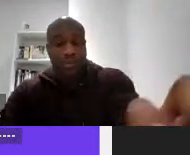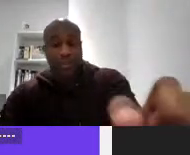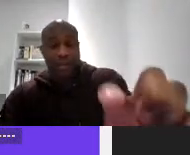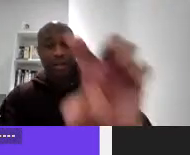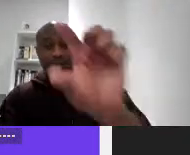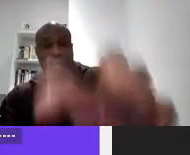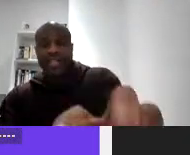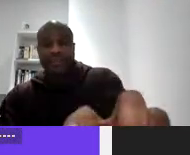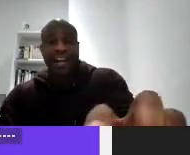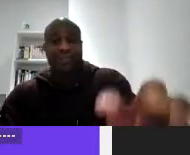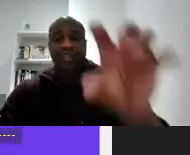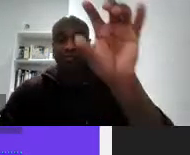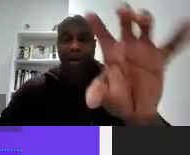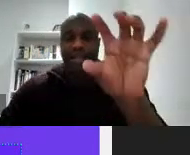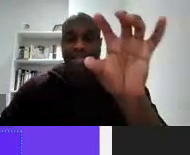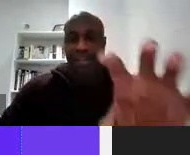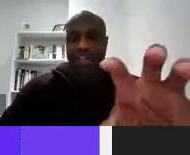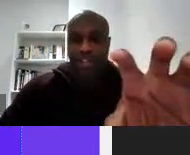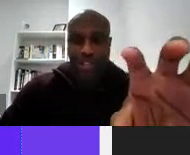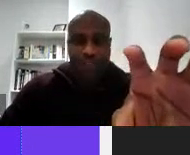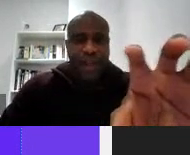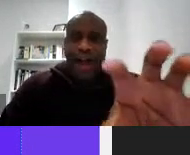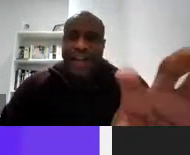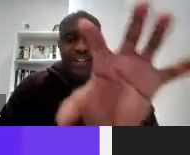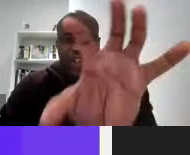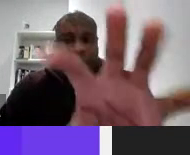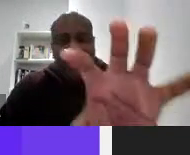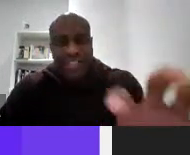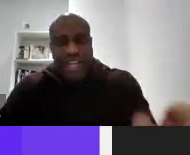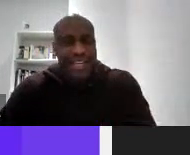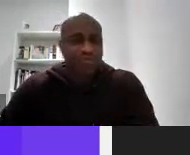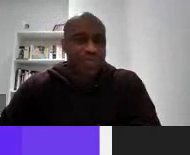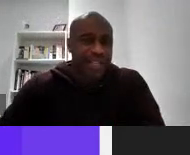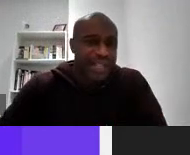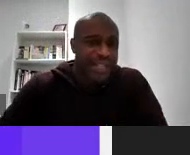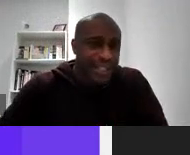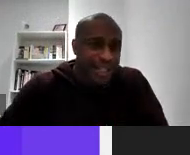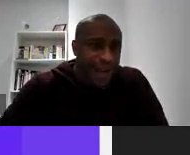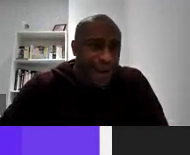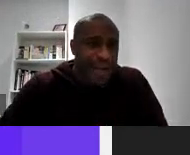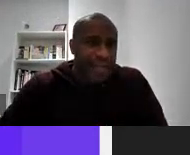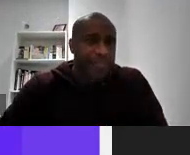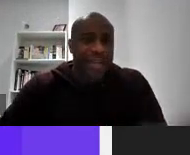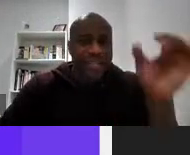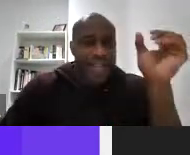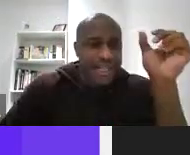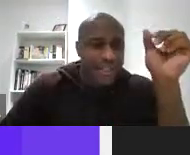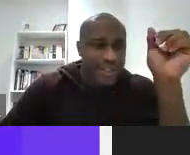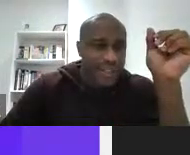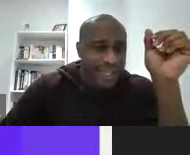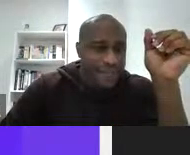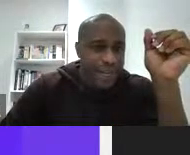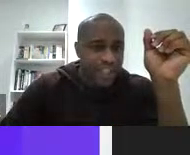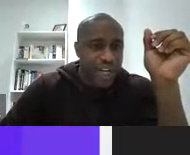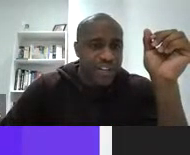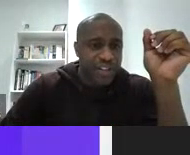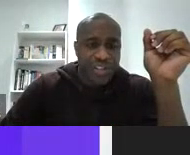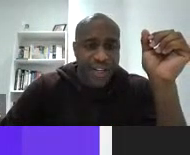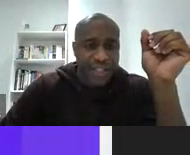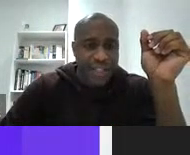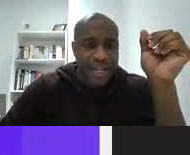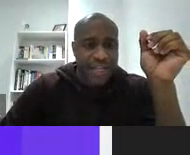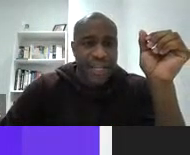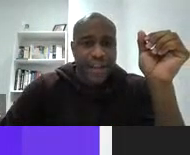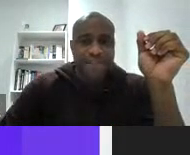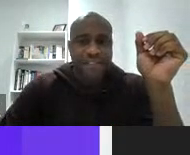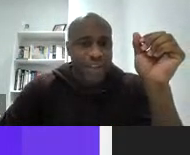onto the landing page with the right dimensions. I can then change the text really easily. I can make the text look slightly different. I can change the